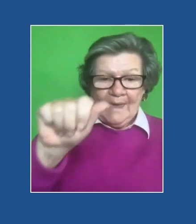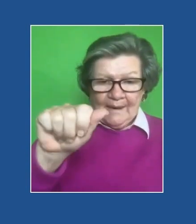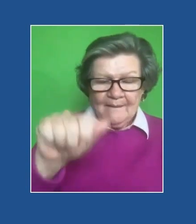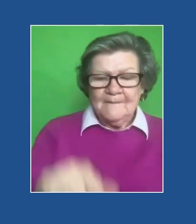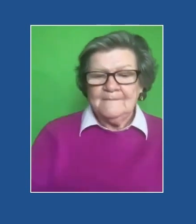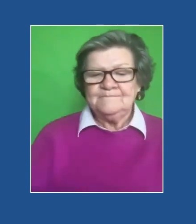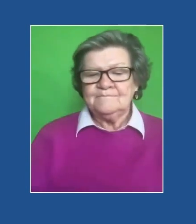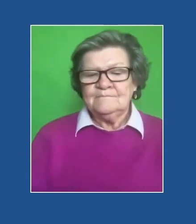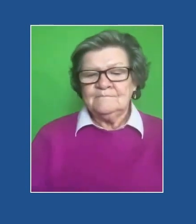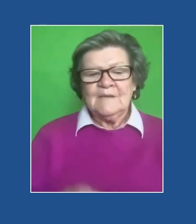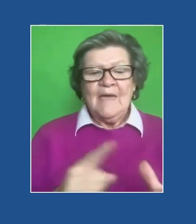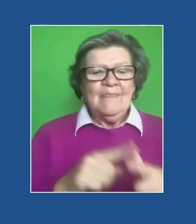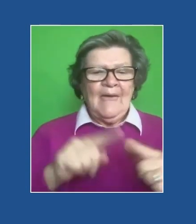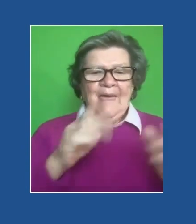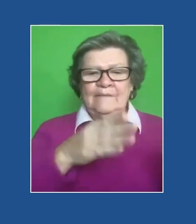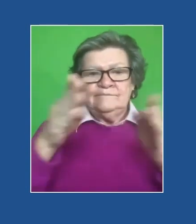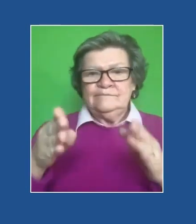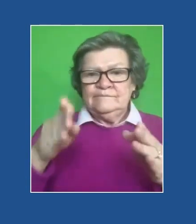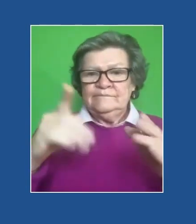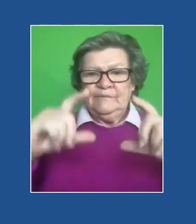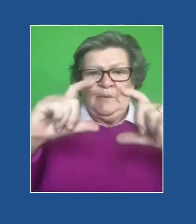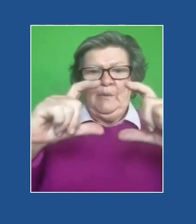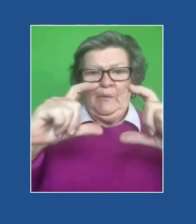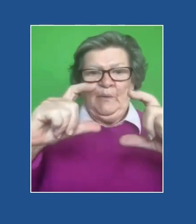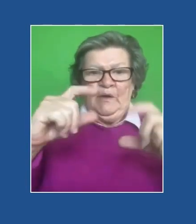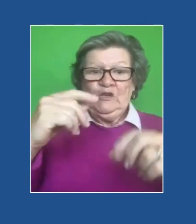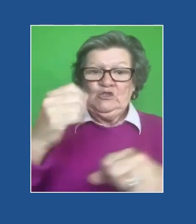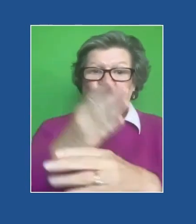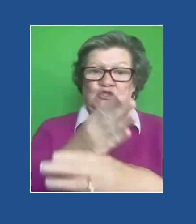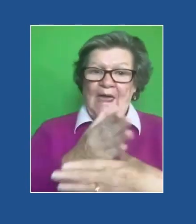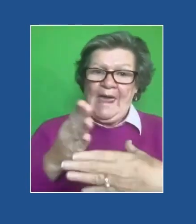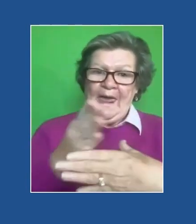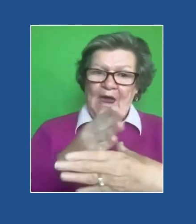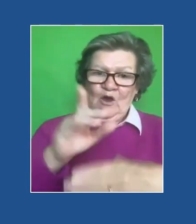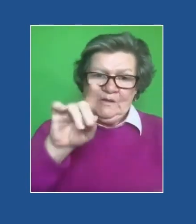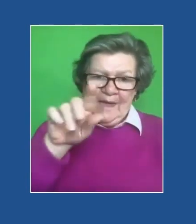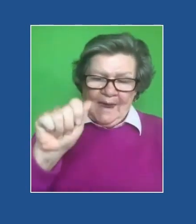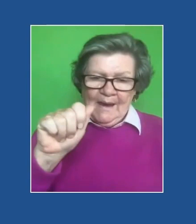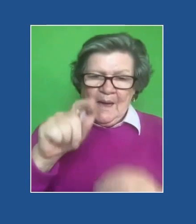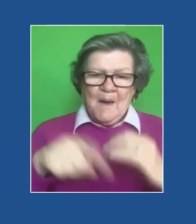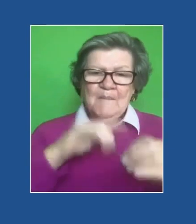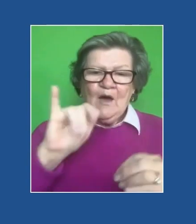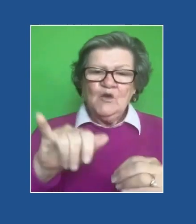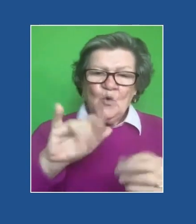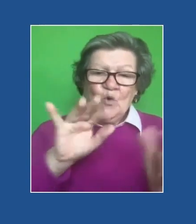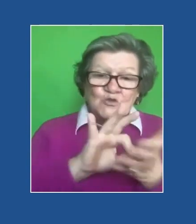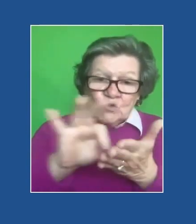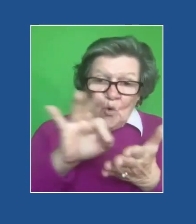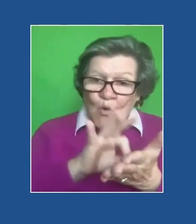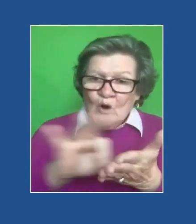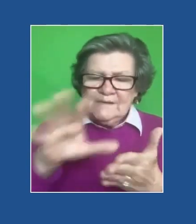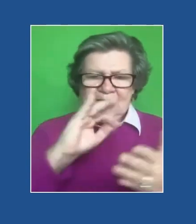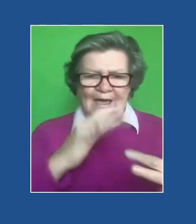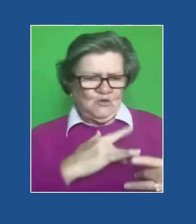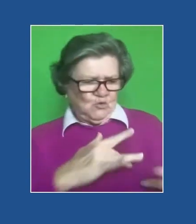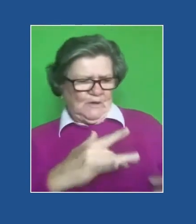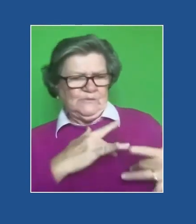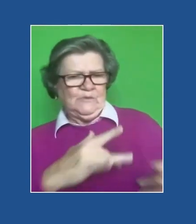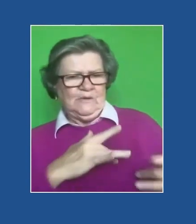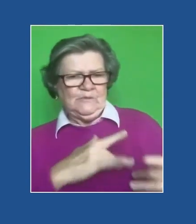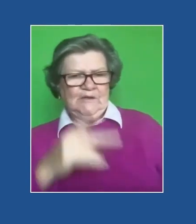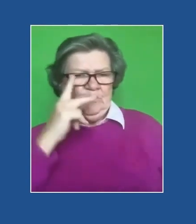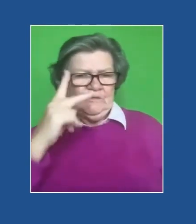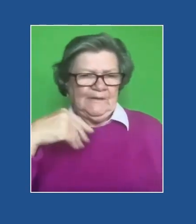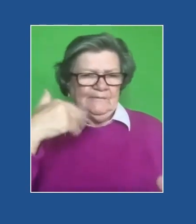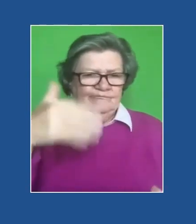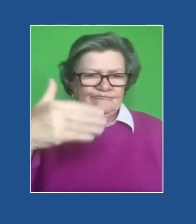this process of sharing timely feedback with our patients about their progress scores and trends that we're seeing in their data.